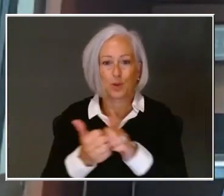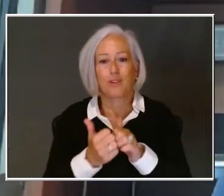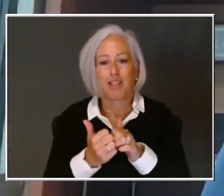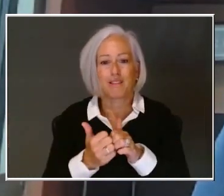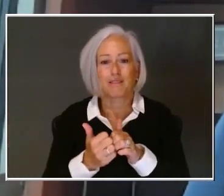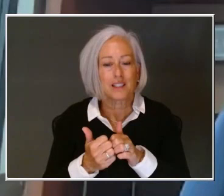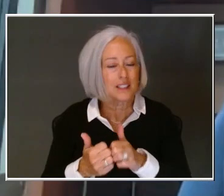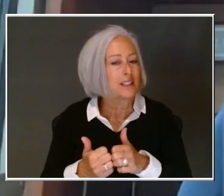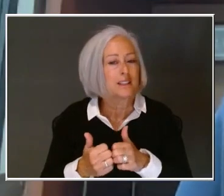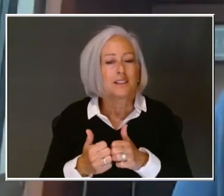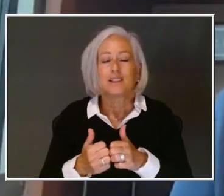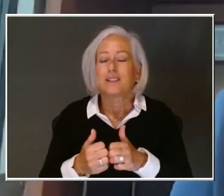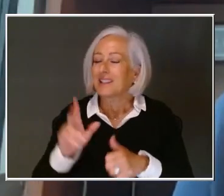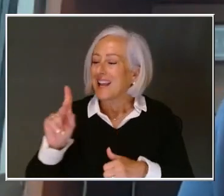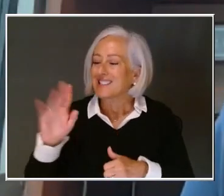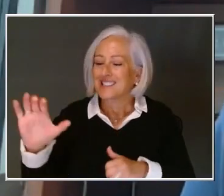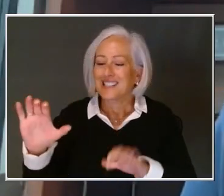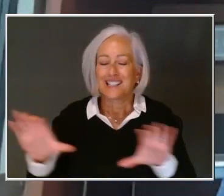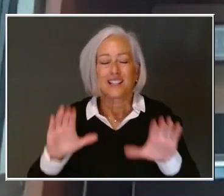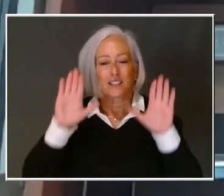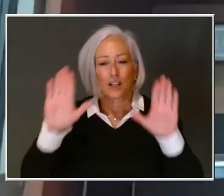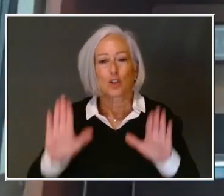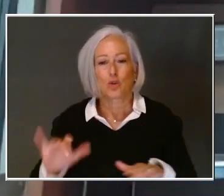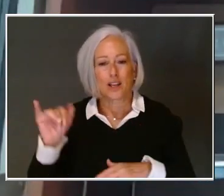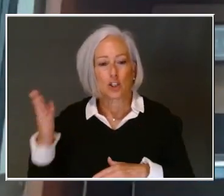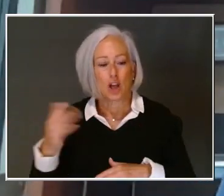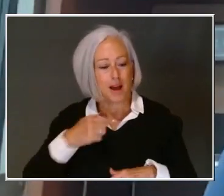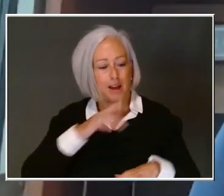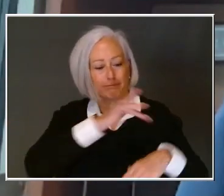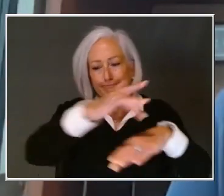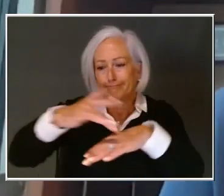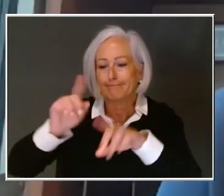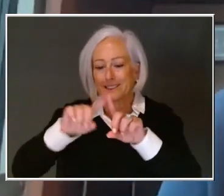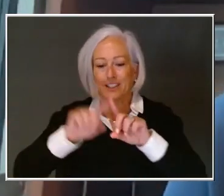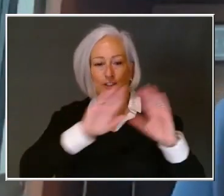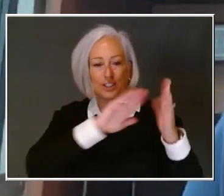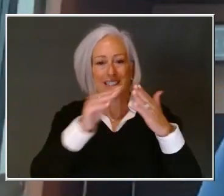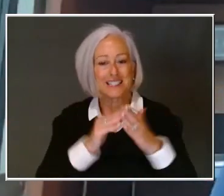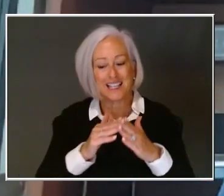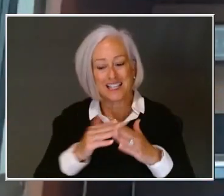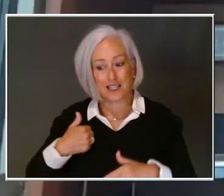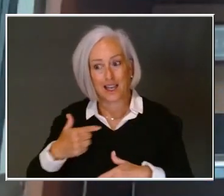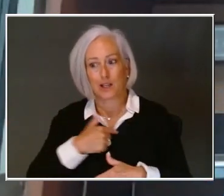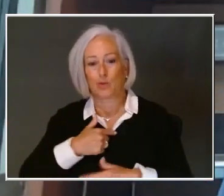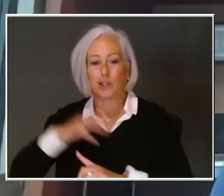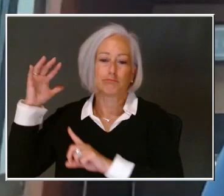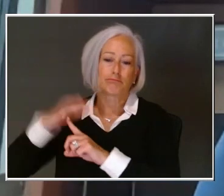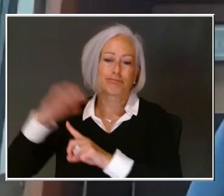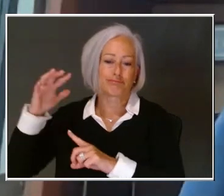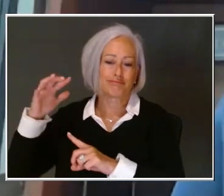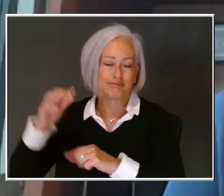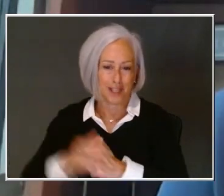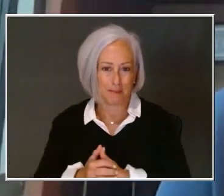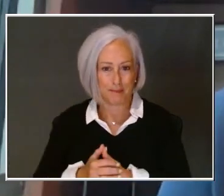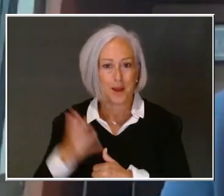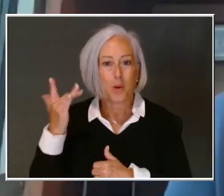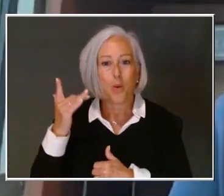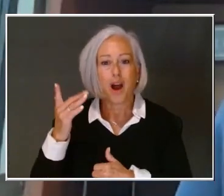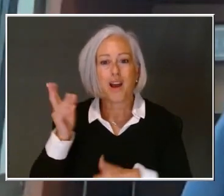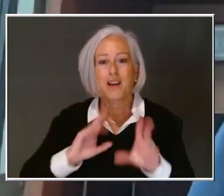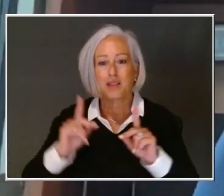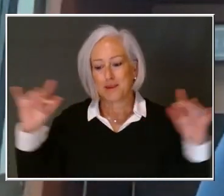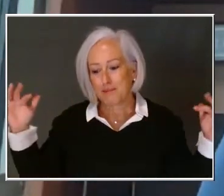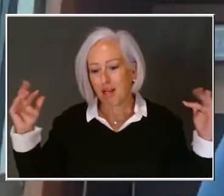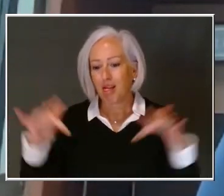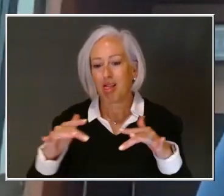12 tournament, Oklahoma City, Dallas. Nobody does it better than Kansas City, and it's just because the fans turn out and the fans